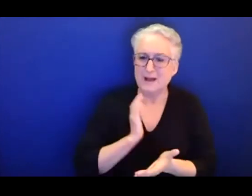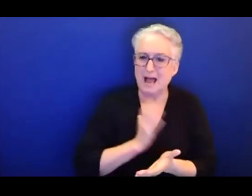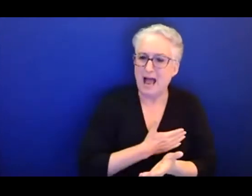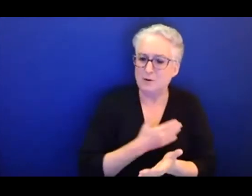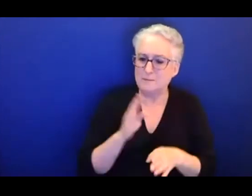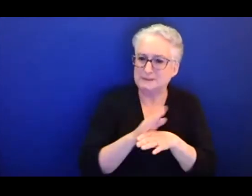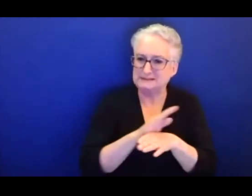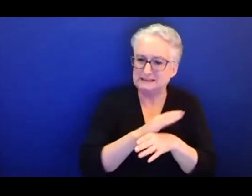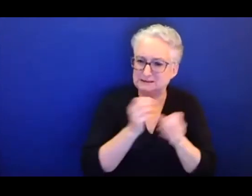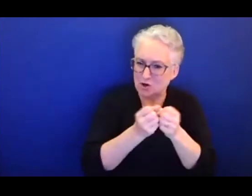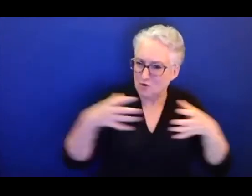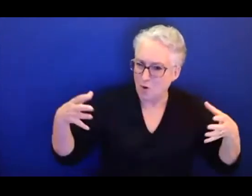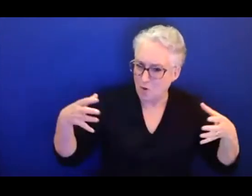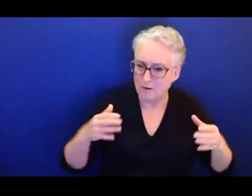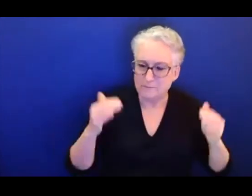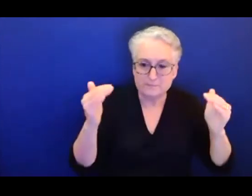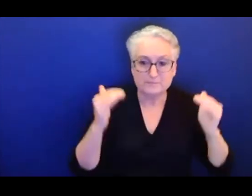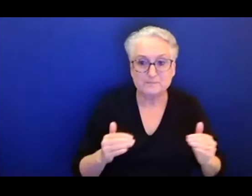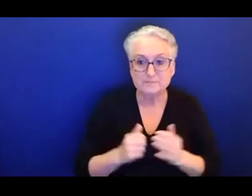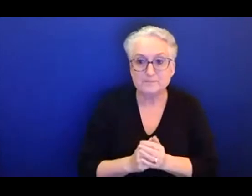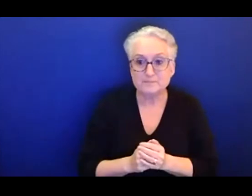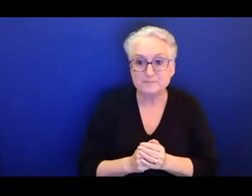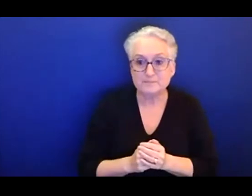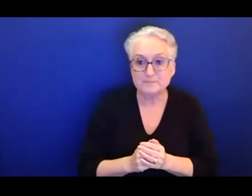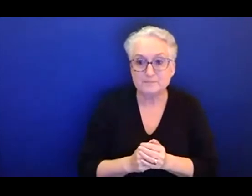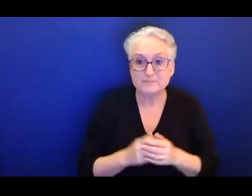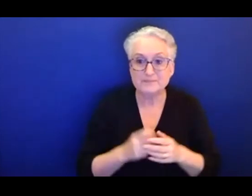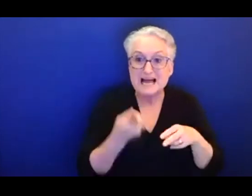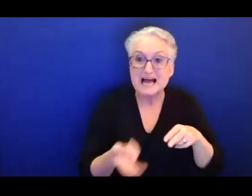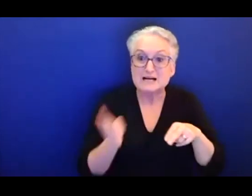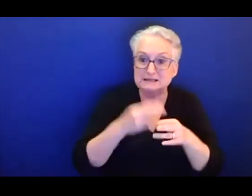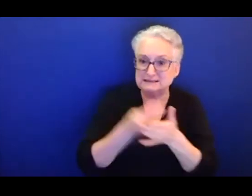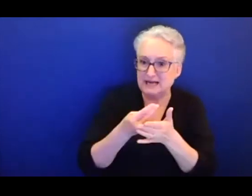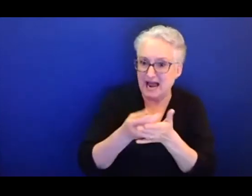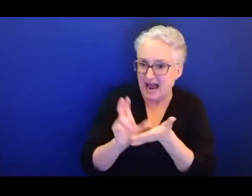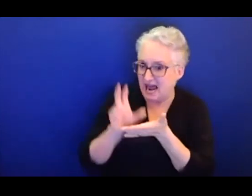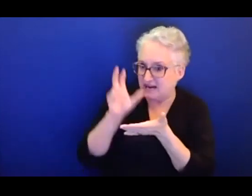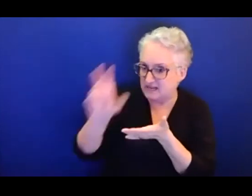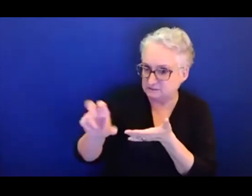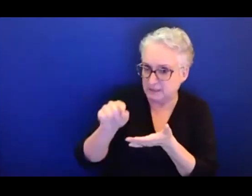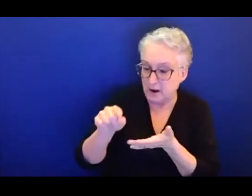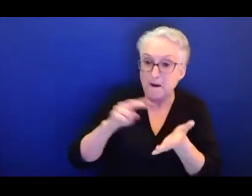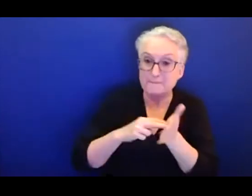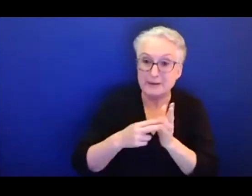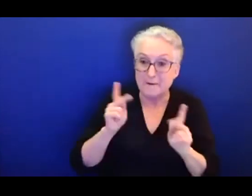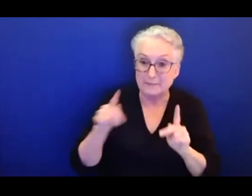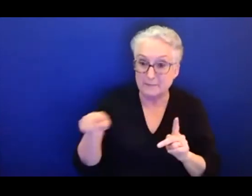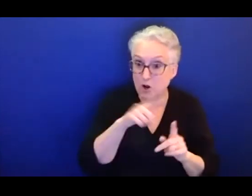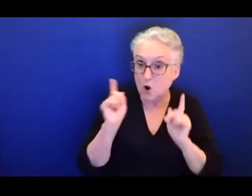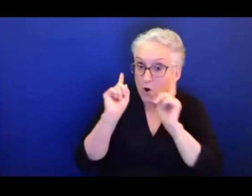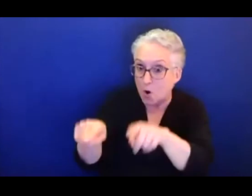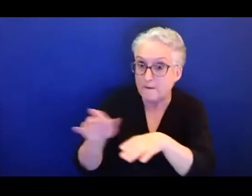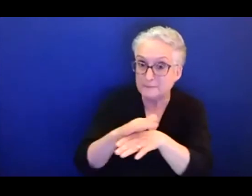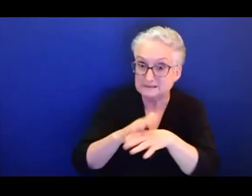spend more money and businesses spend more money and grow downtown, those funds go towards